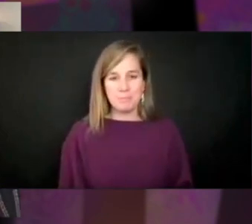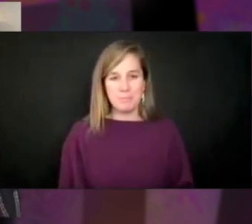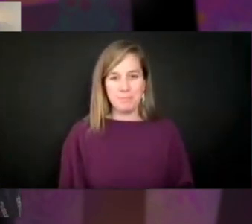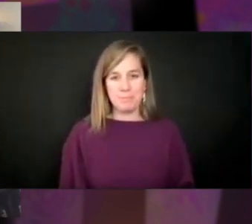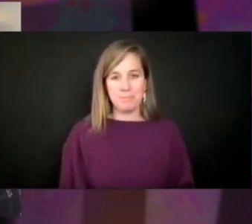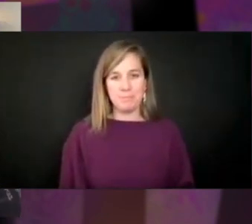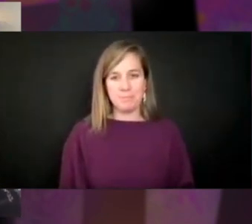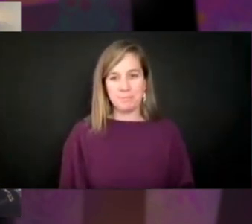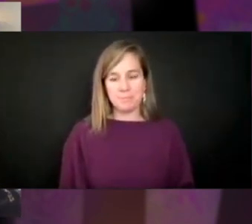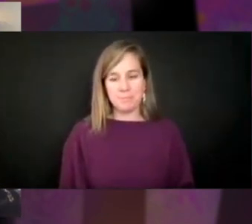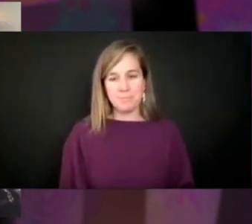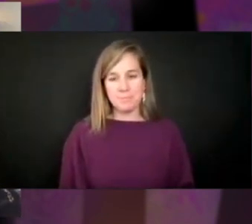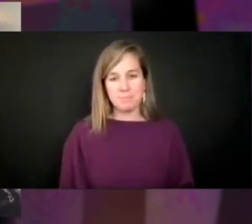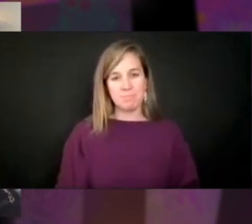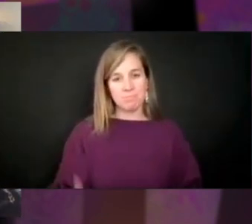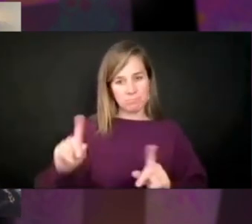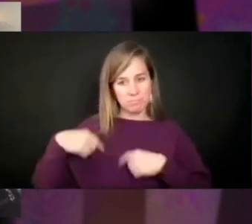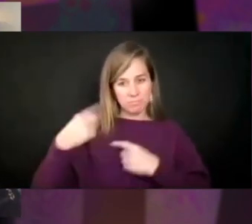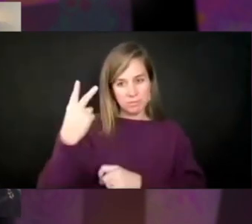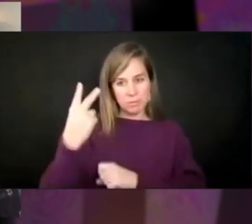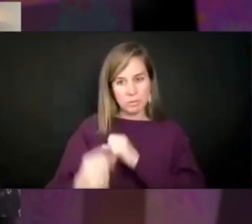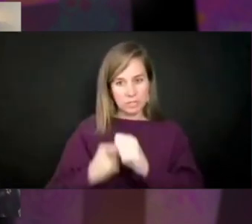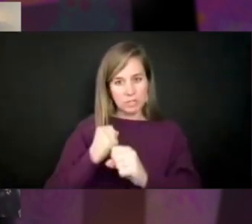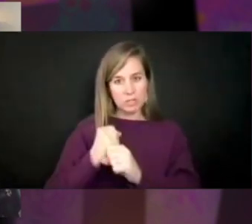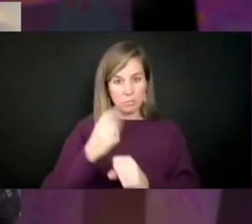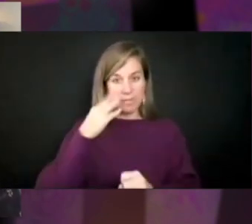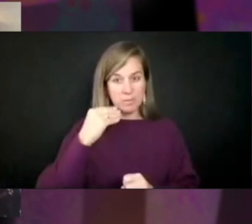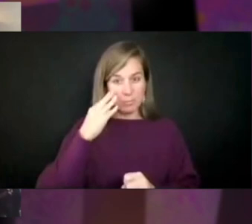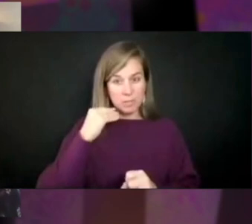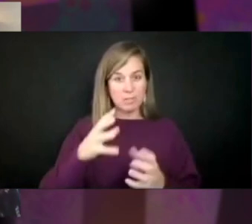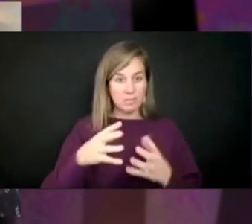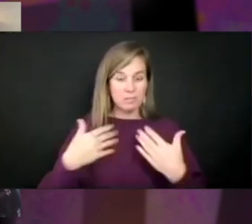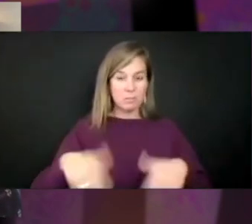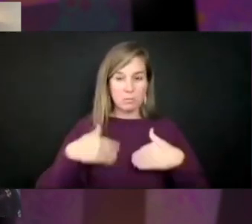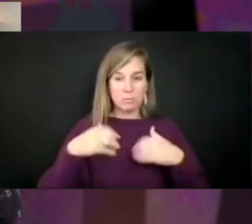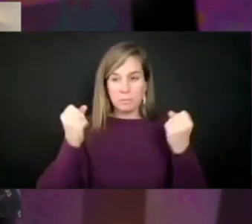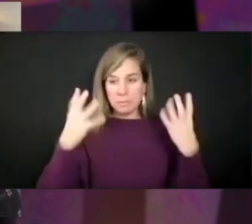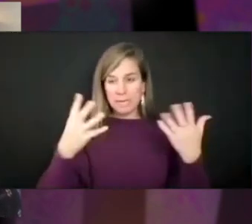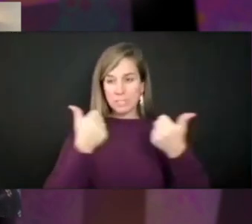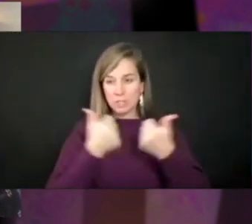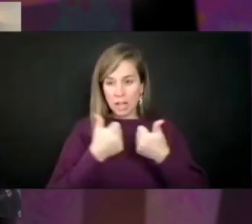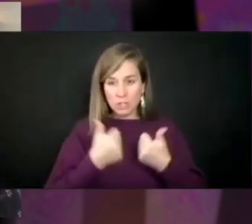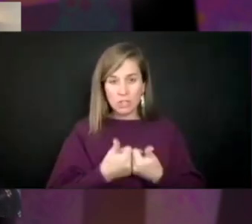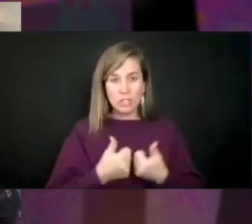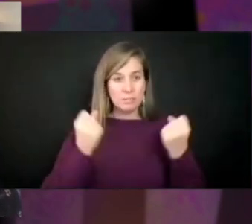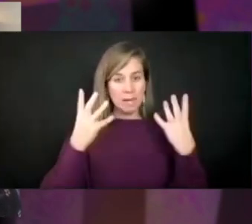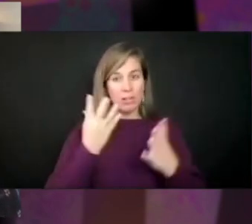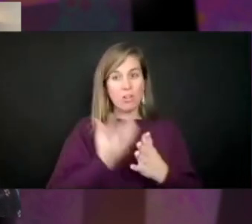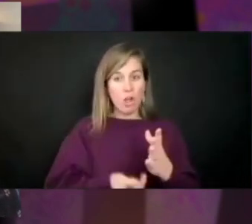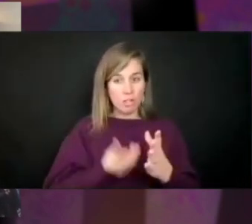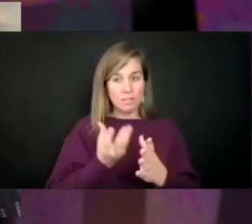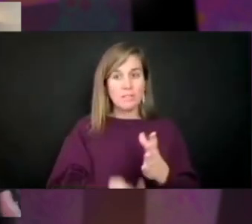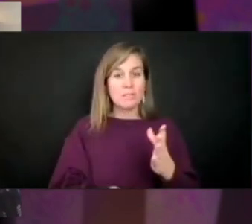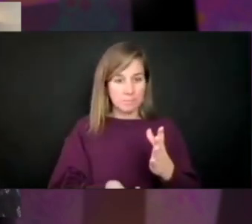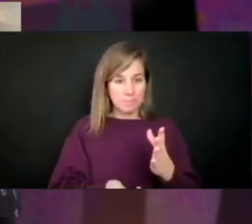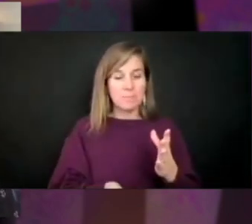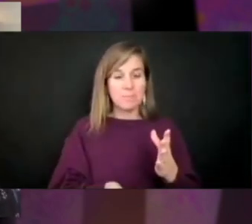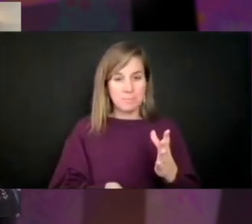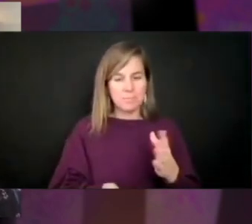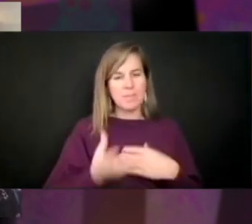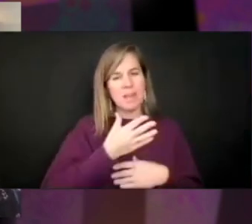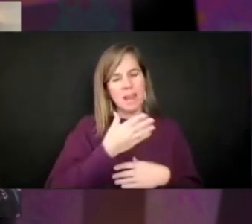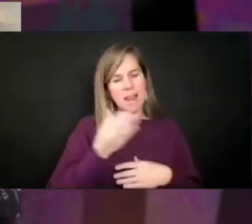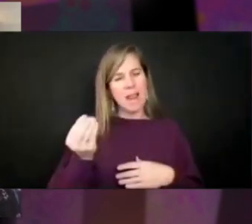The past 2 years, we've all been experiencing a lot of challenges, a lot of loss. And as we think